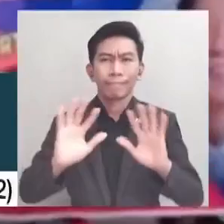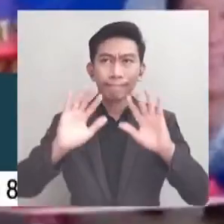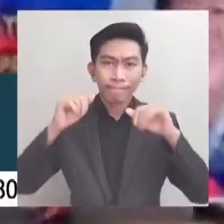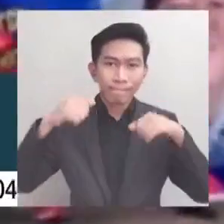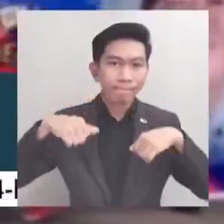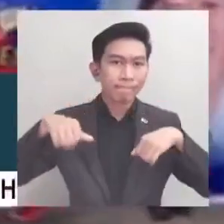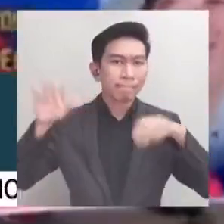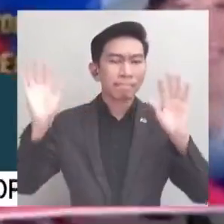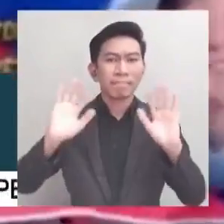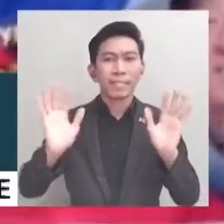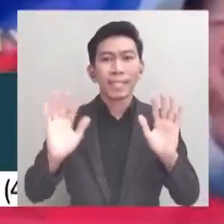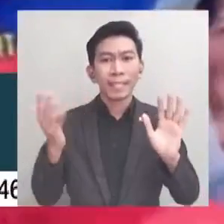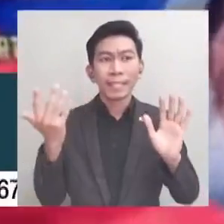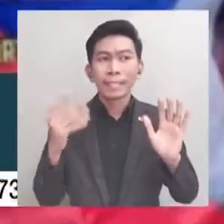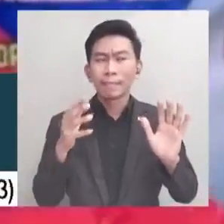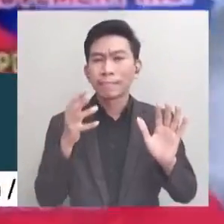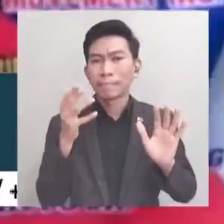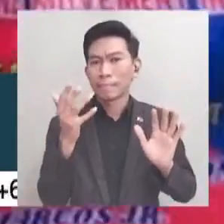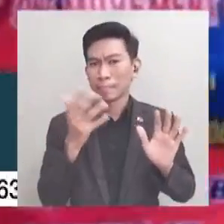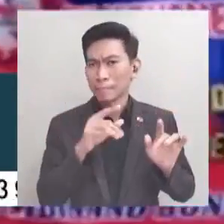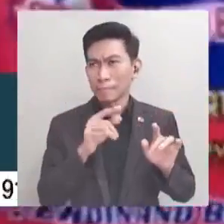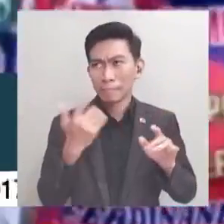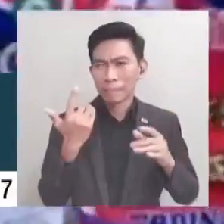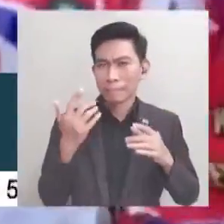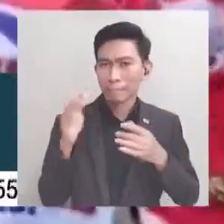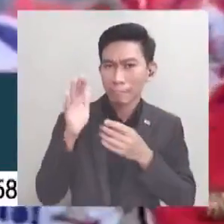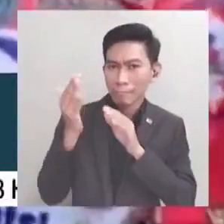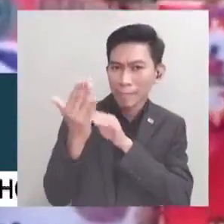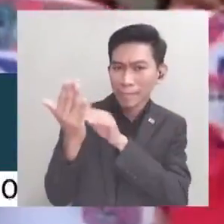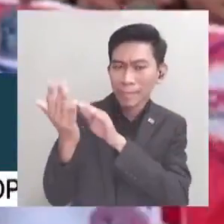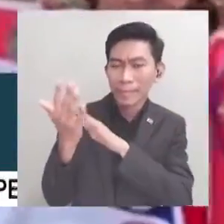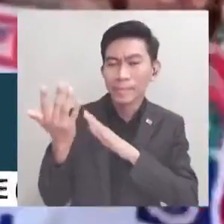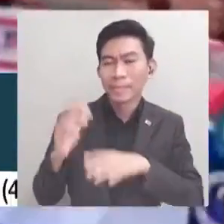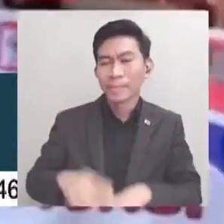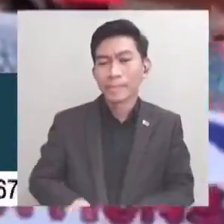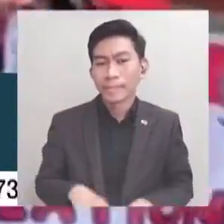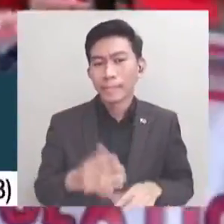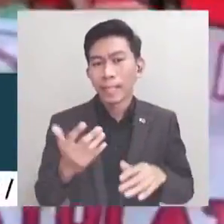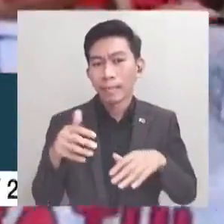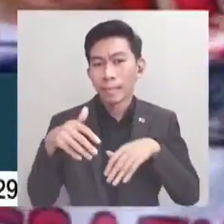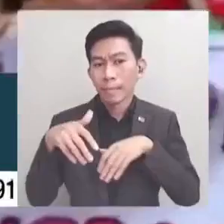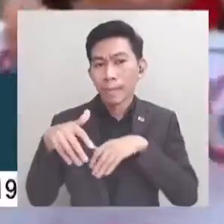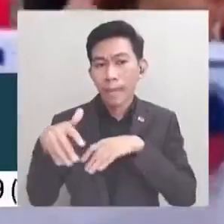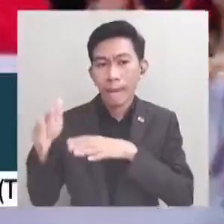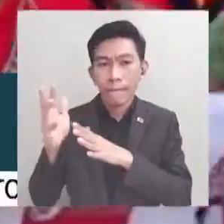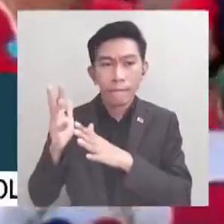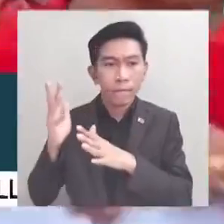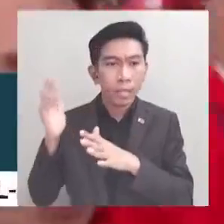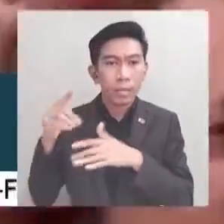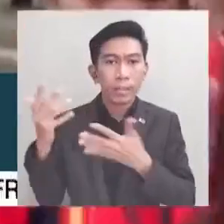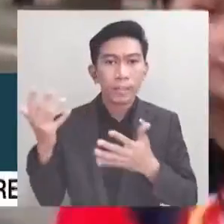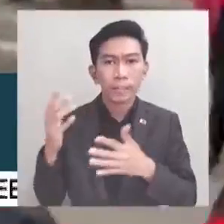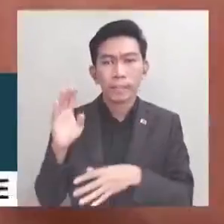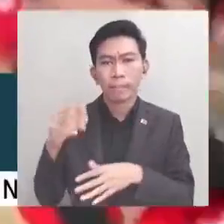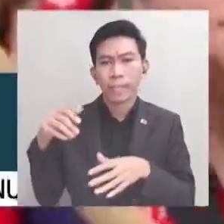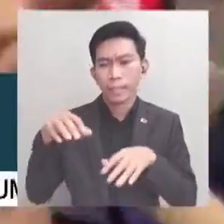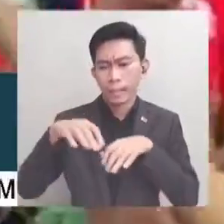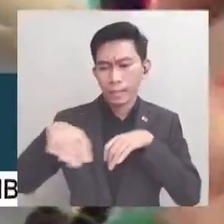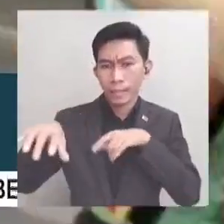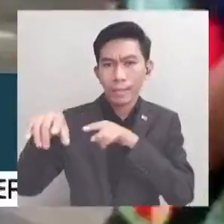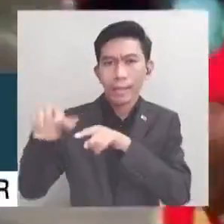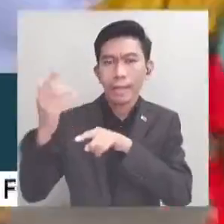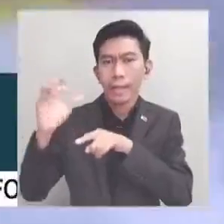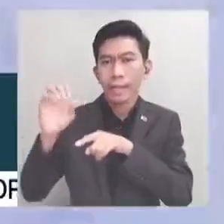social media. Around 10 o'clock, the group marched towards their stage, which is situated near the Sandigan Bayan. Right now,